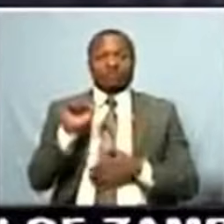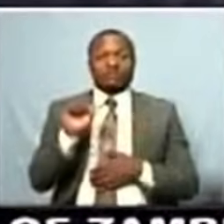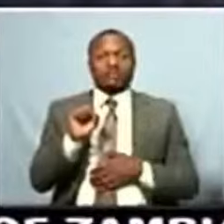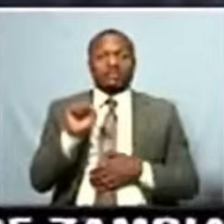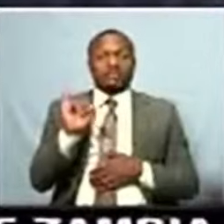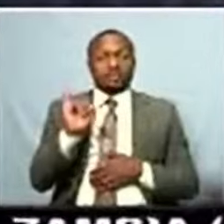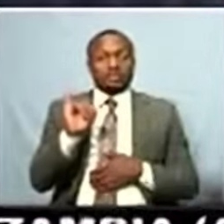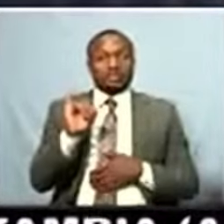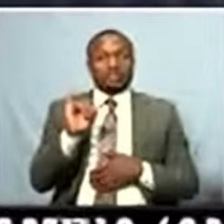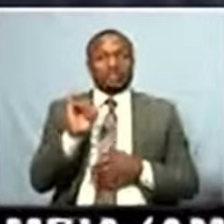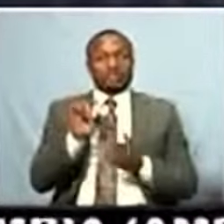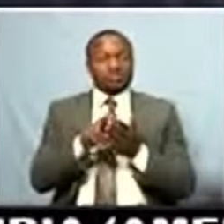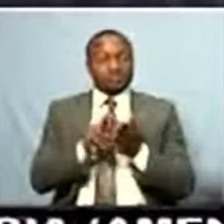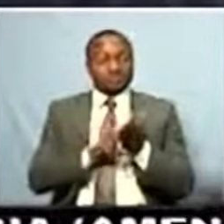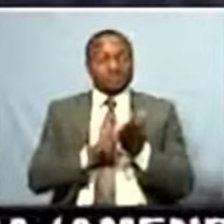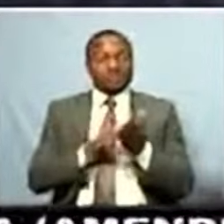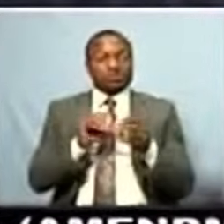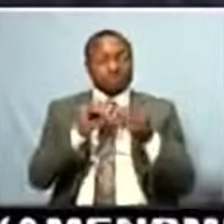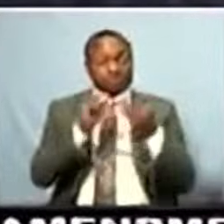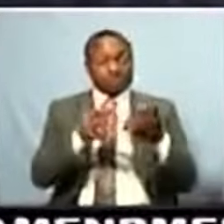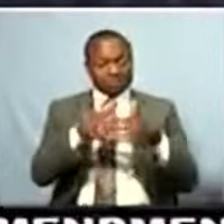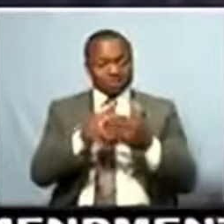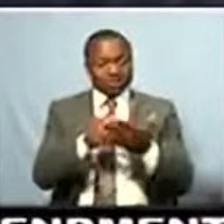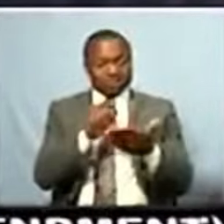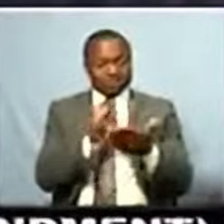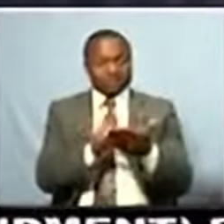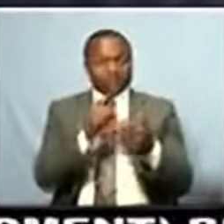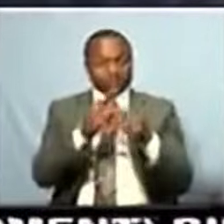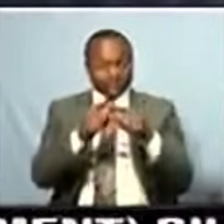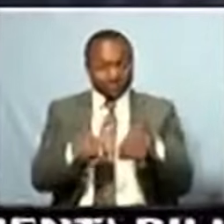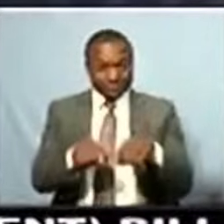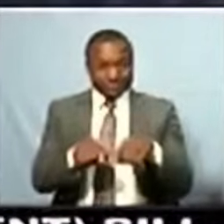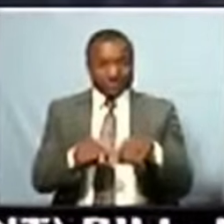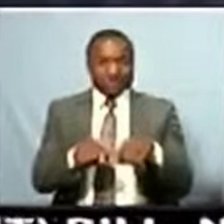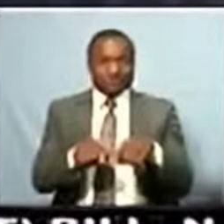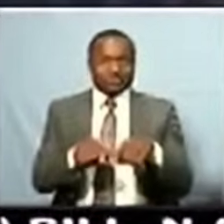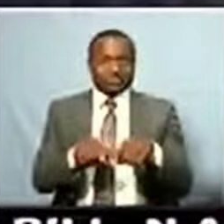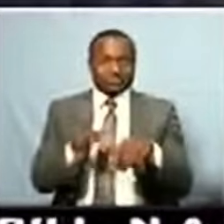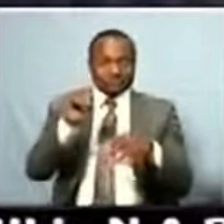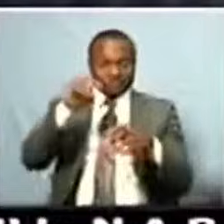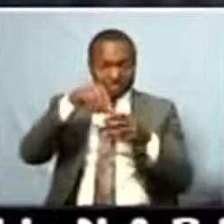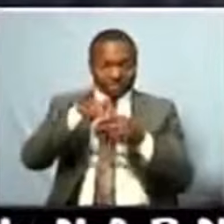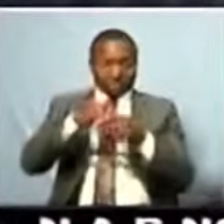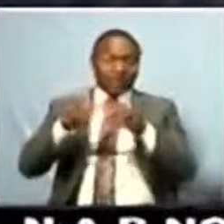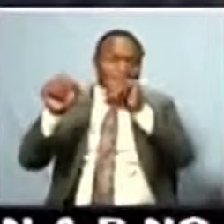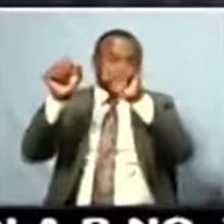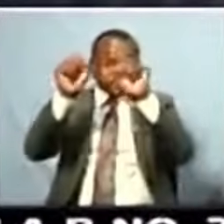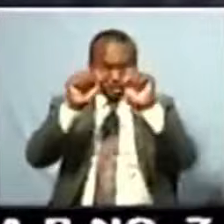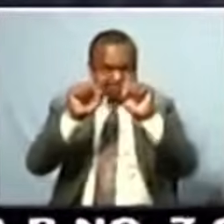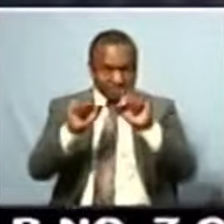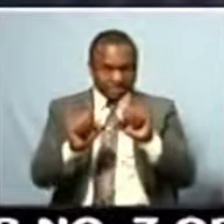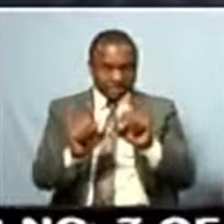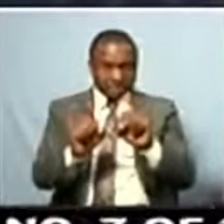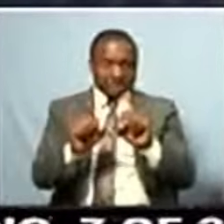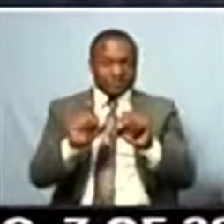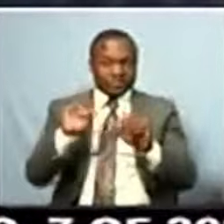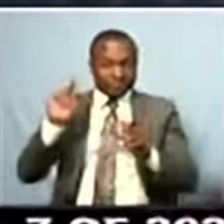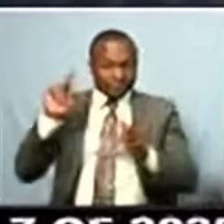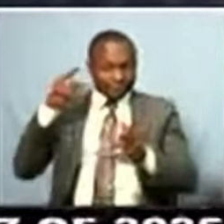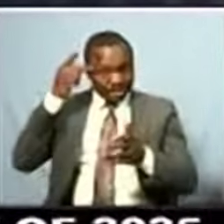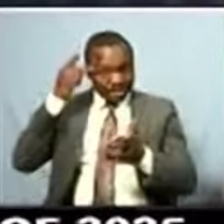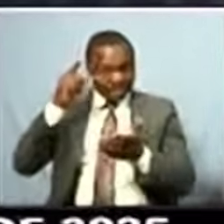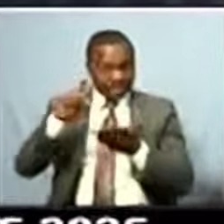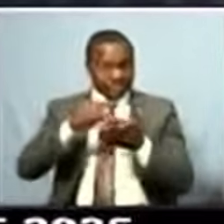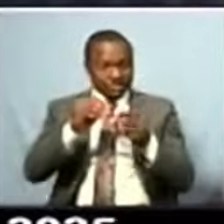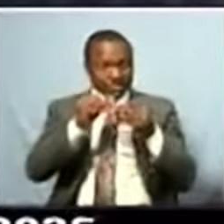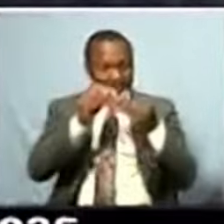that will provide how this will actually be done within the structures of a party. I can give